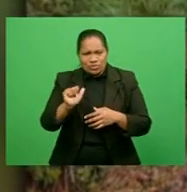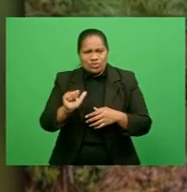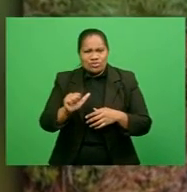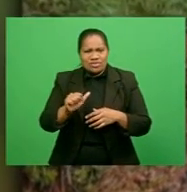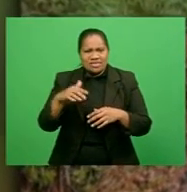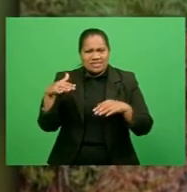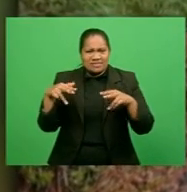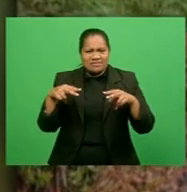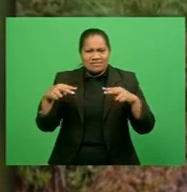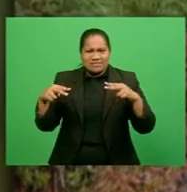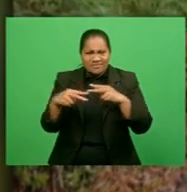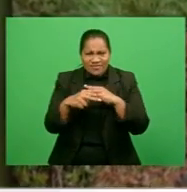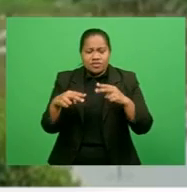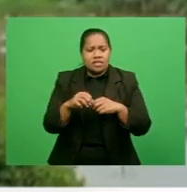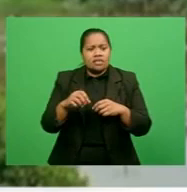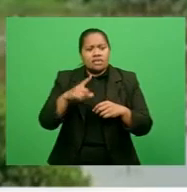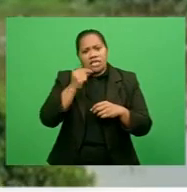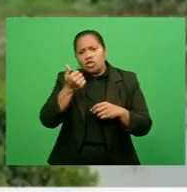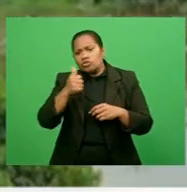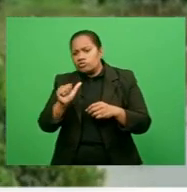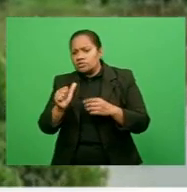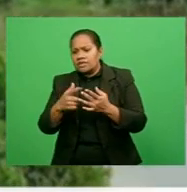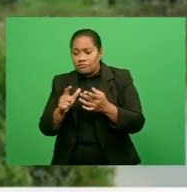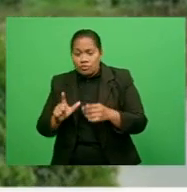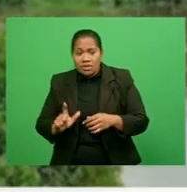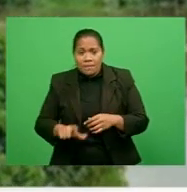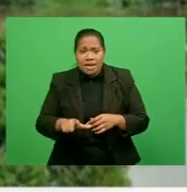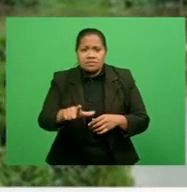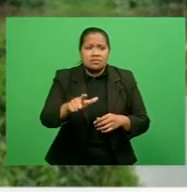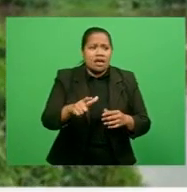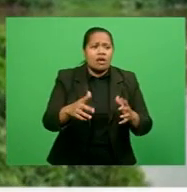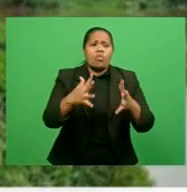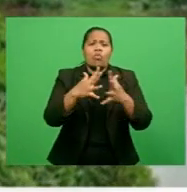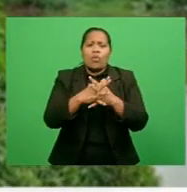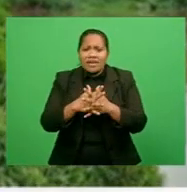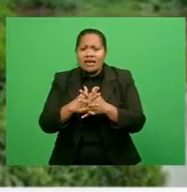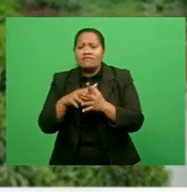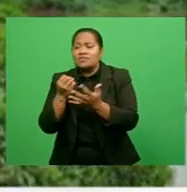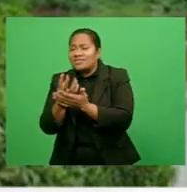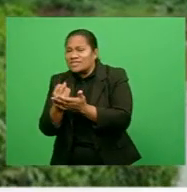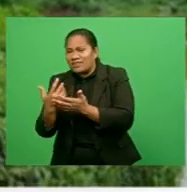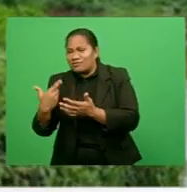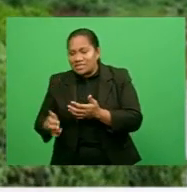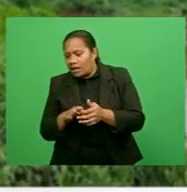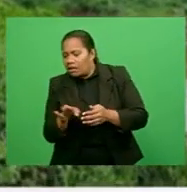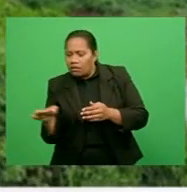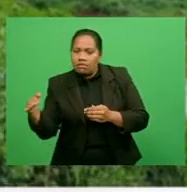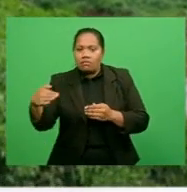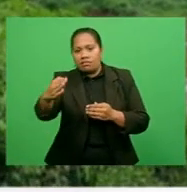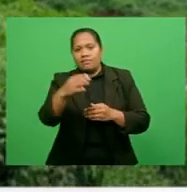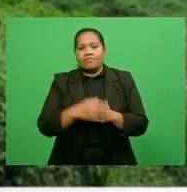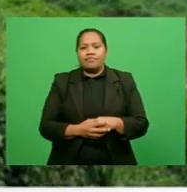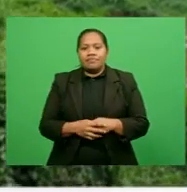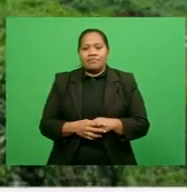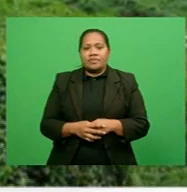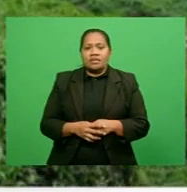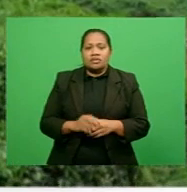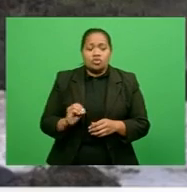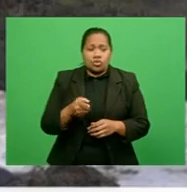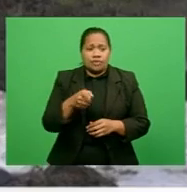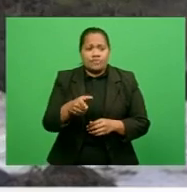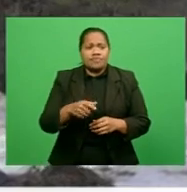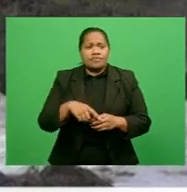to Wainingandru and Savusavu to Lakemba. There's also a half-road closure between Lakemba and Sangani to